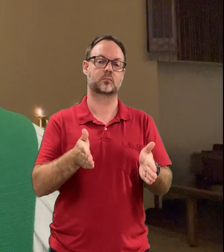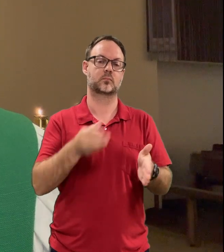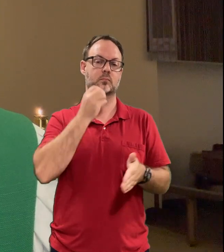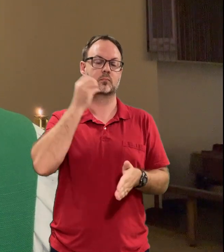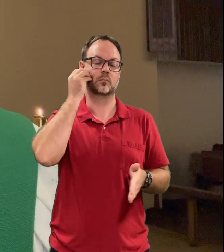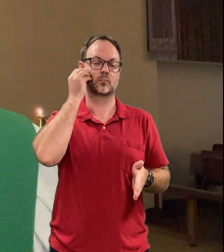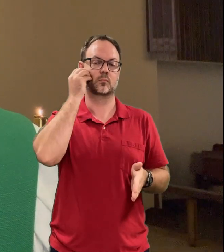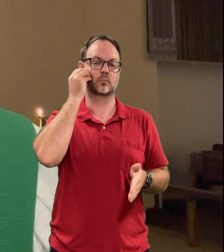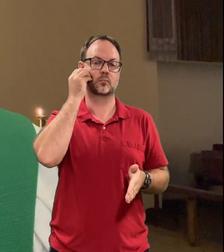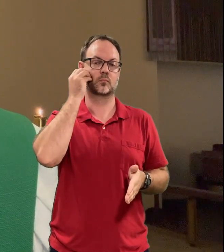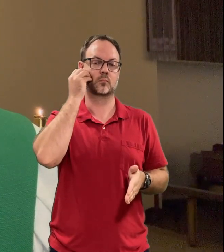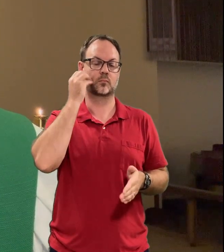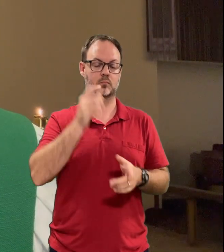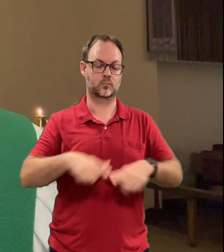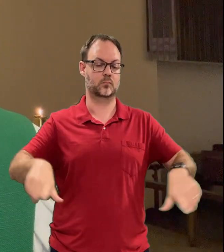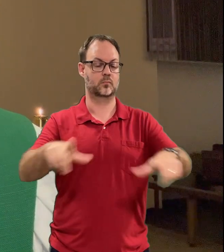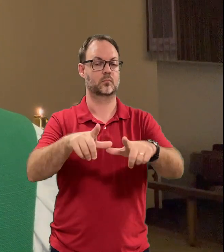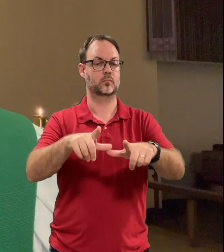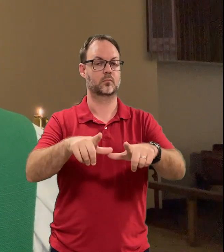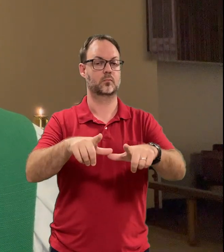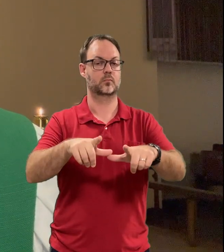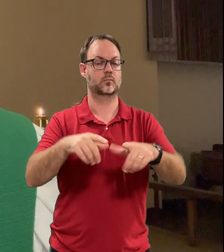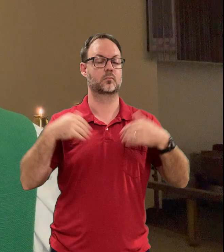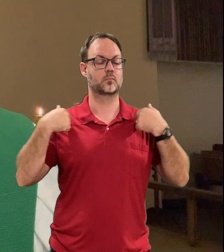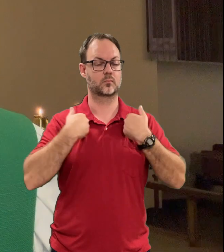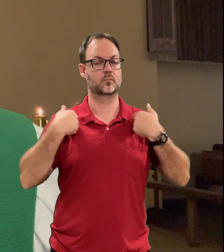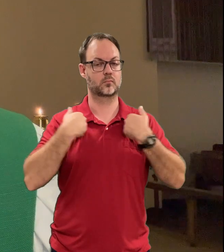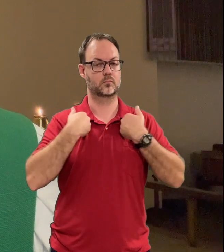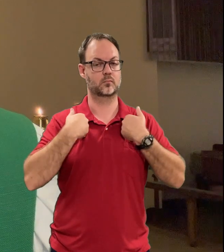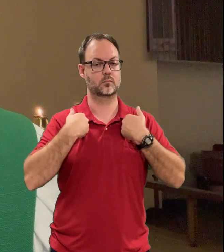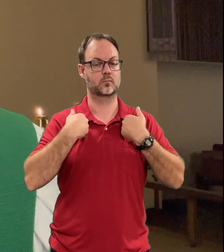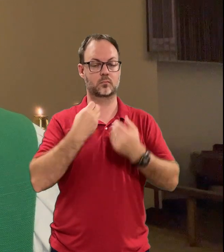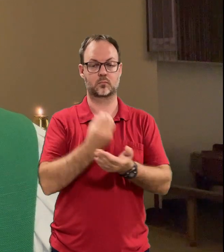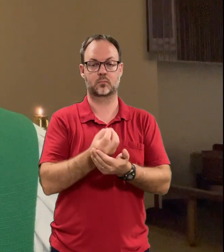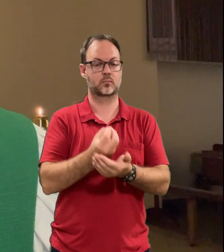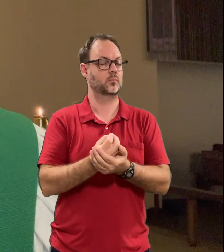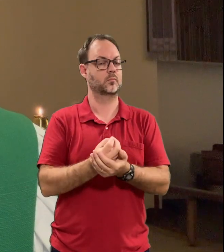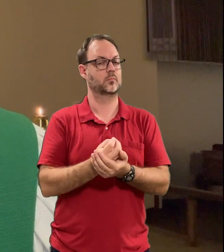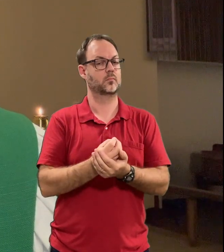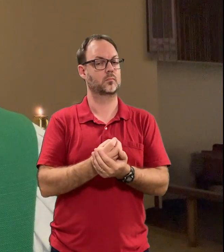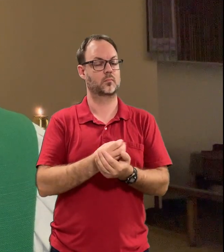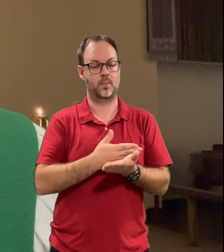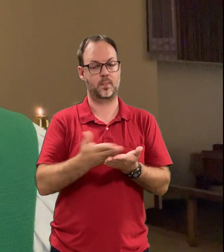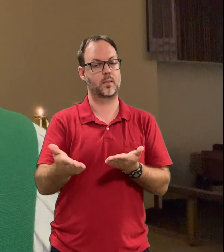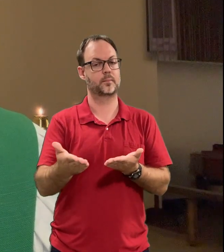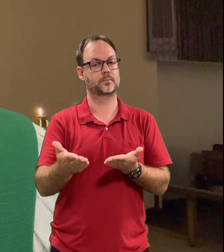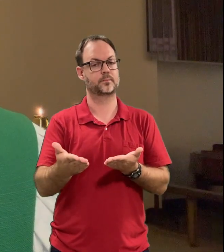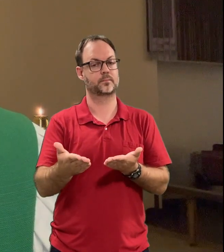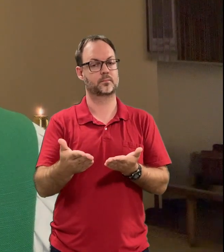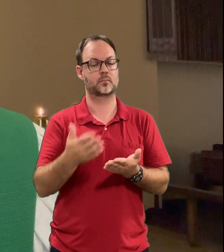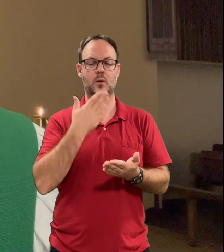house, home, land, animals, money,